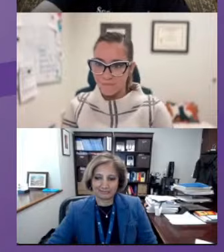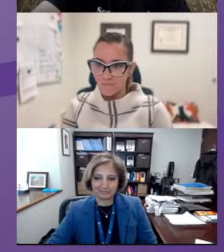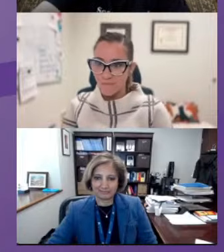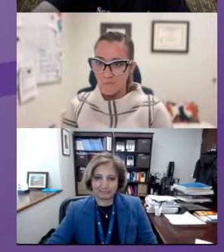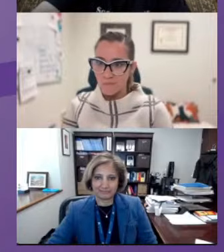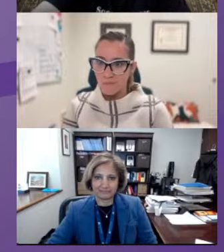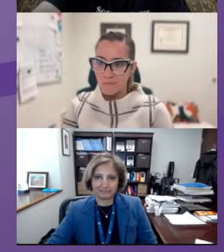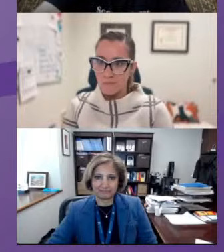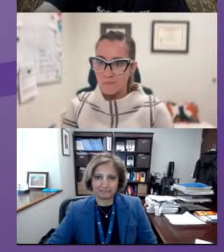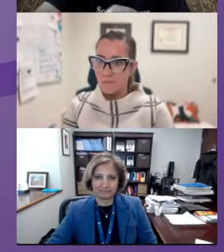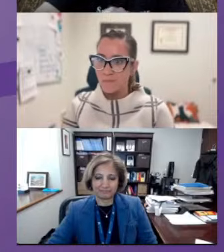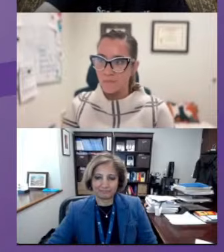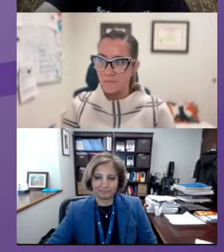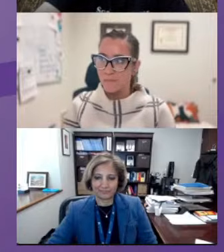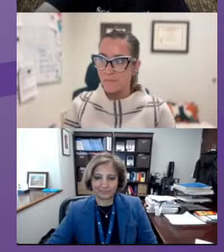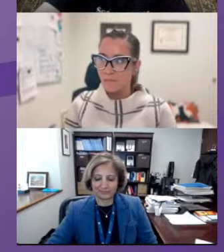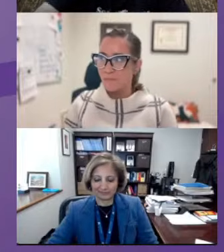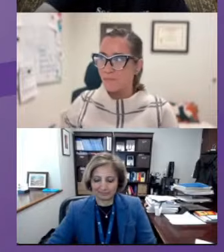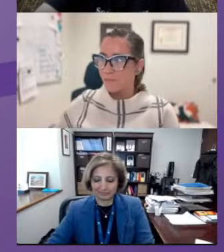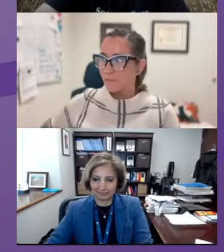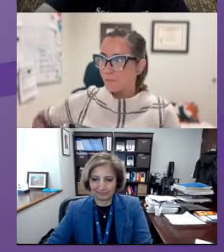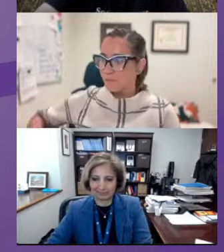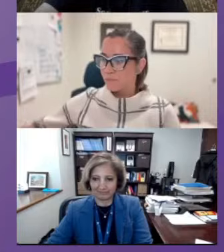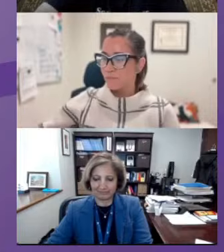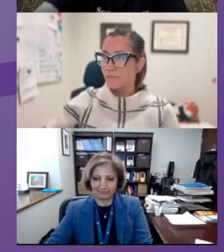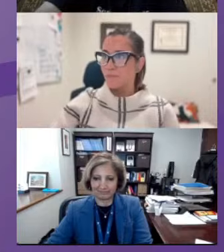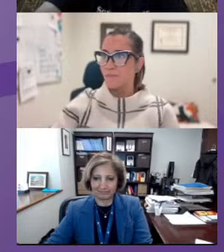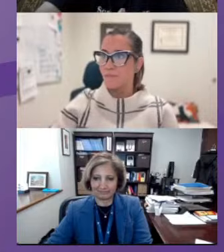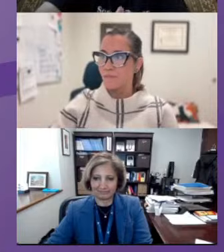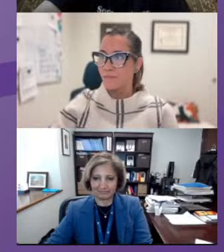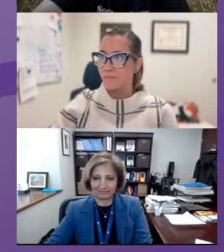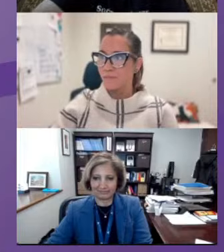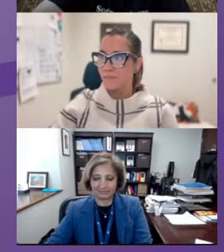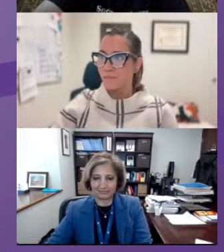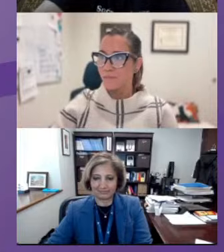setback that can go on for days or weeks or months. And so